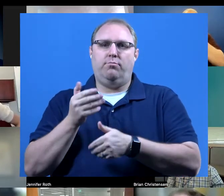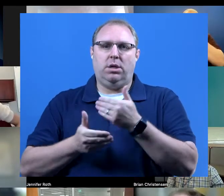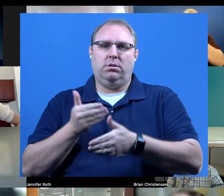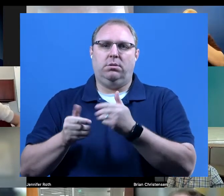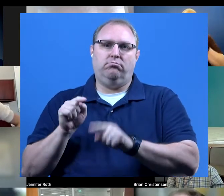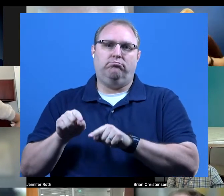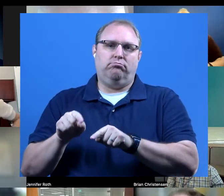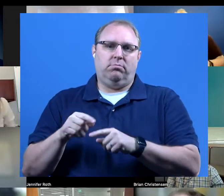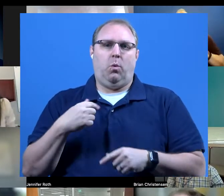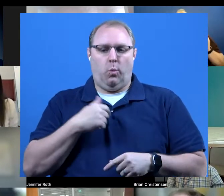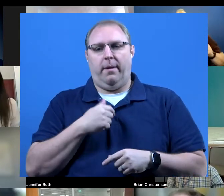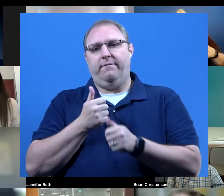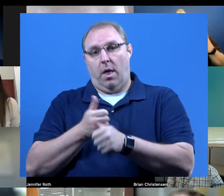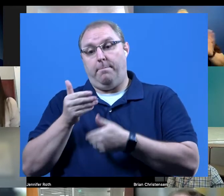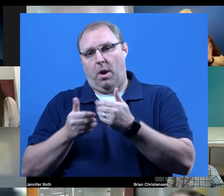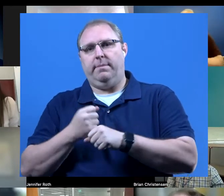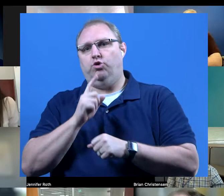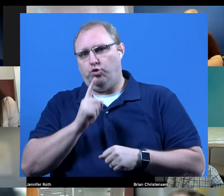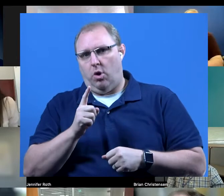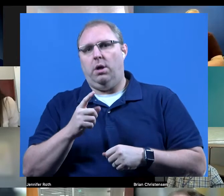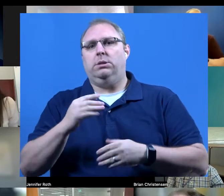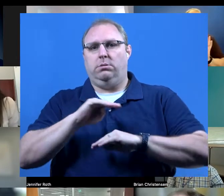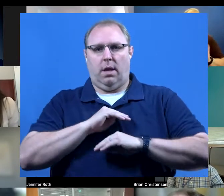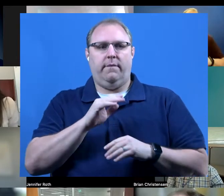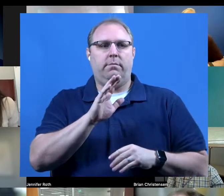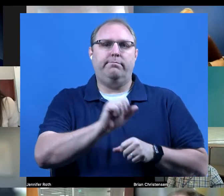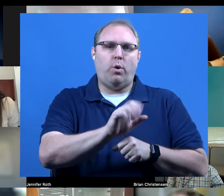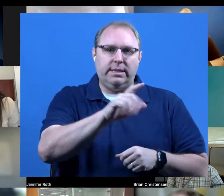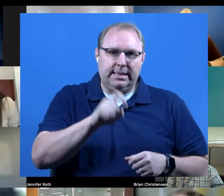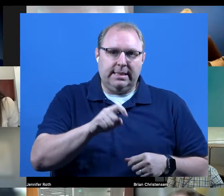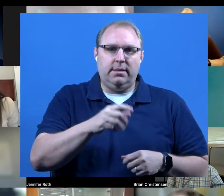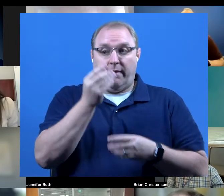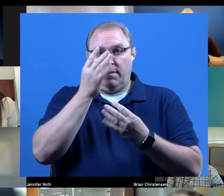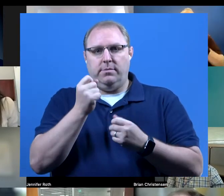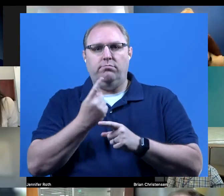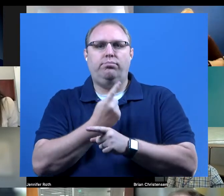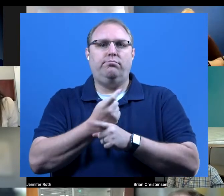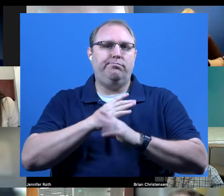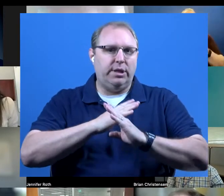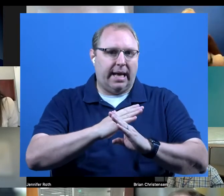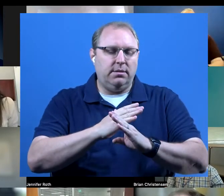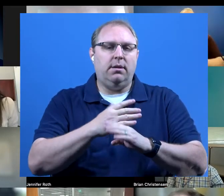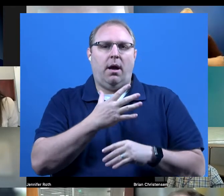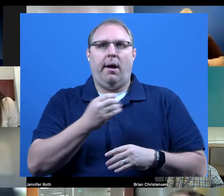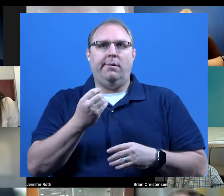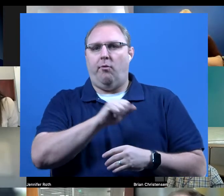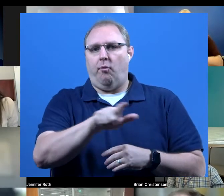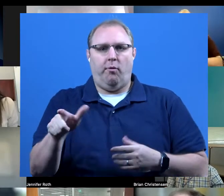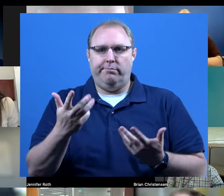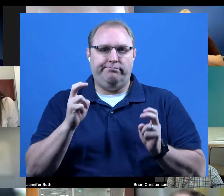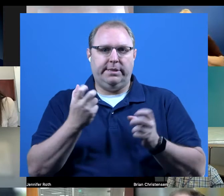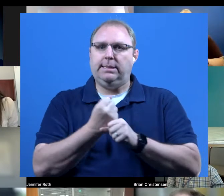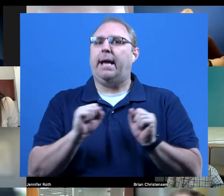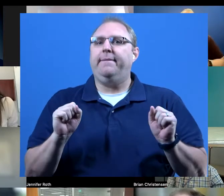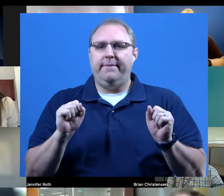your capacity, your capability. This is just the process that we do to make sure that employees get what they need, that their information